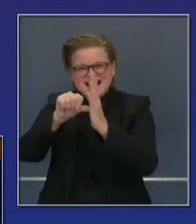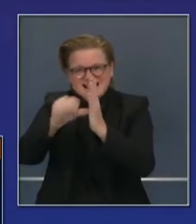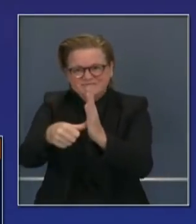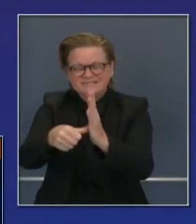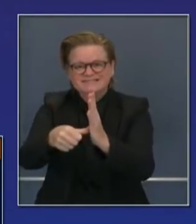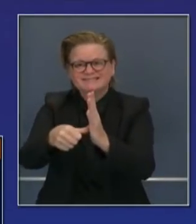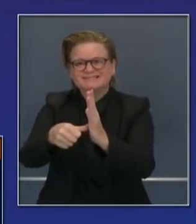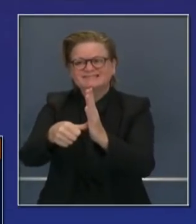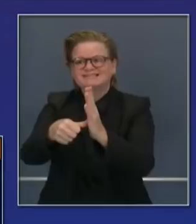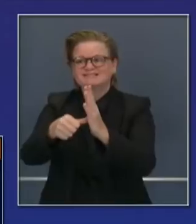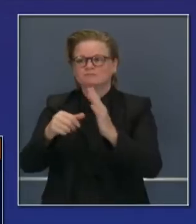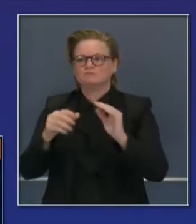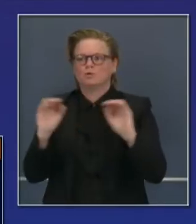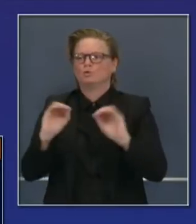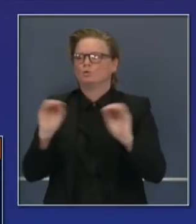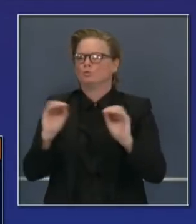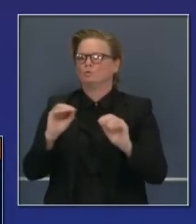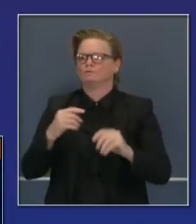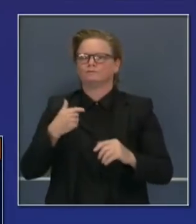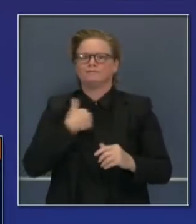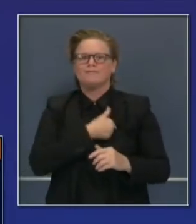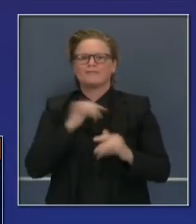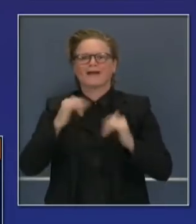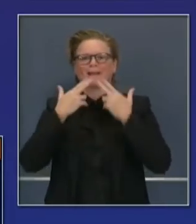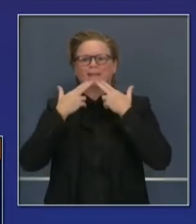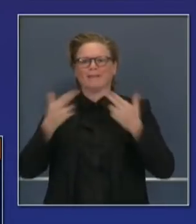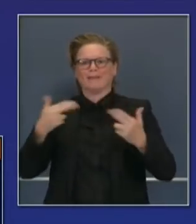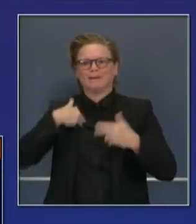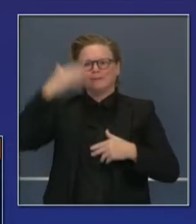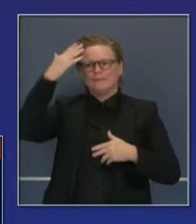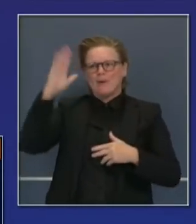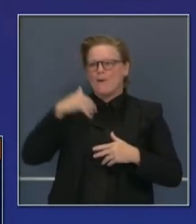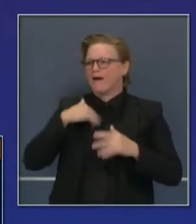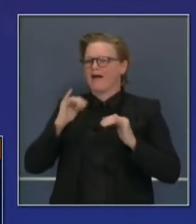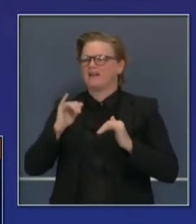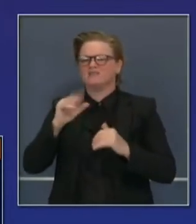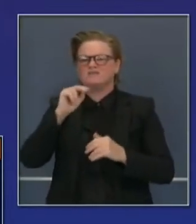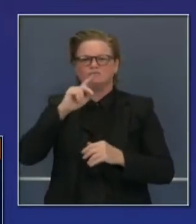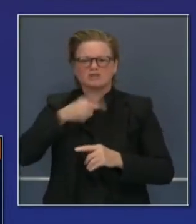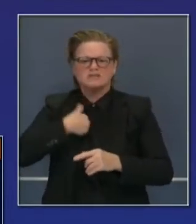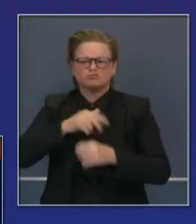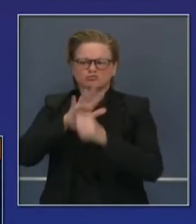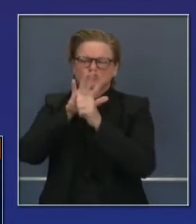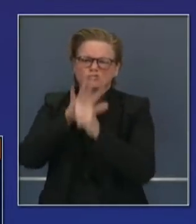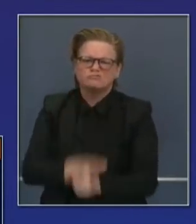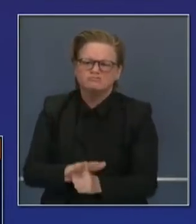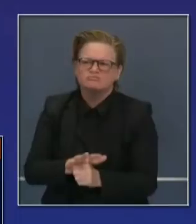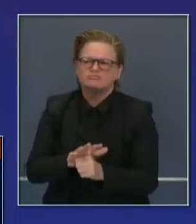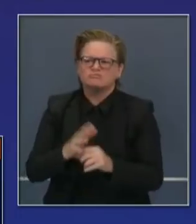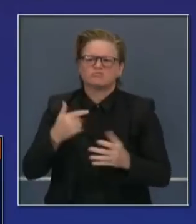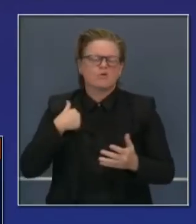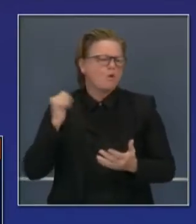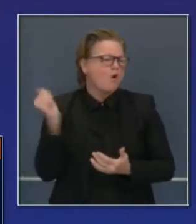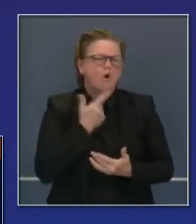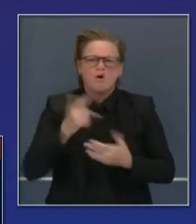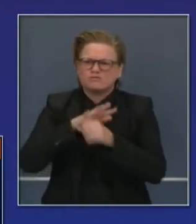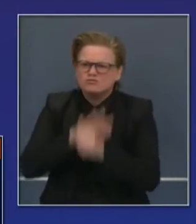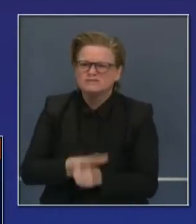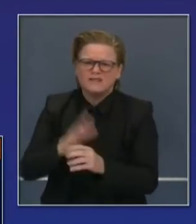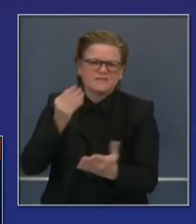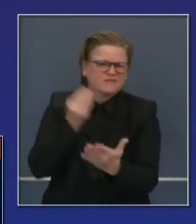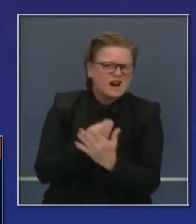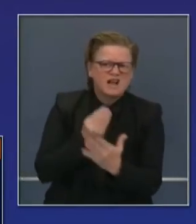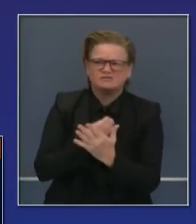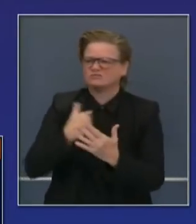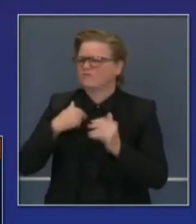I certainly am not, of the mental stress that all of us are under, not just the financial distress that